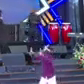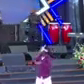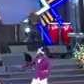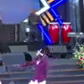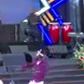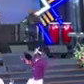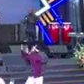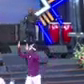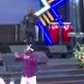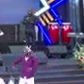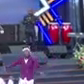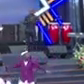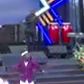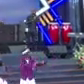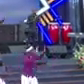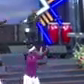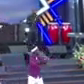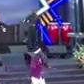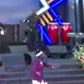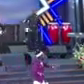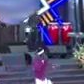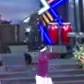hallelujah hallelujah